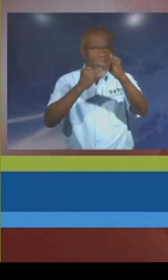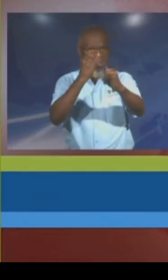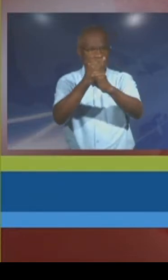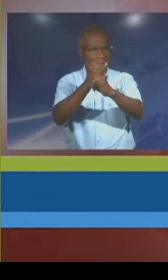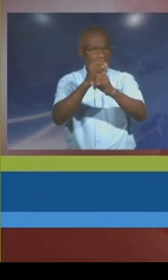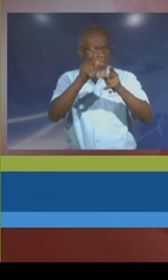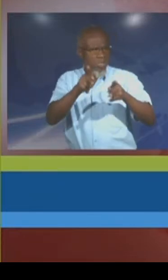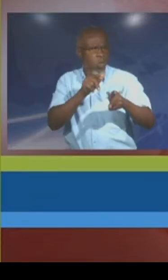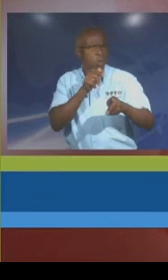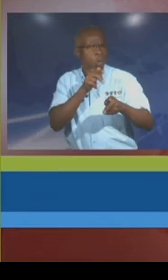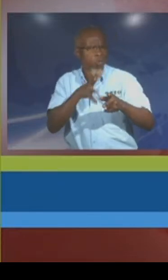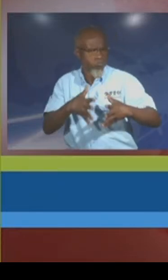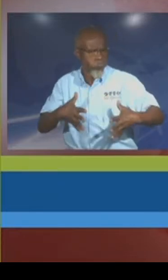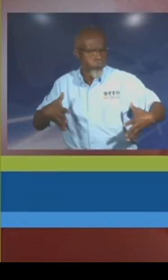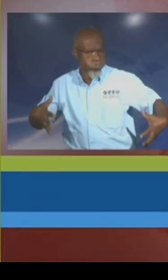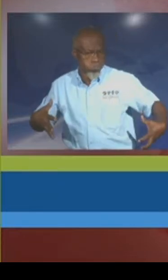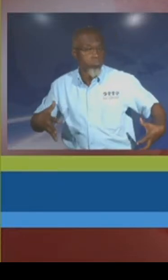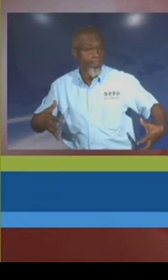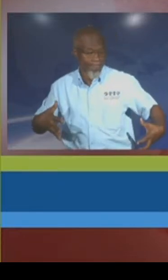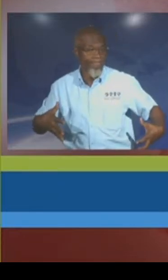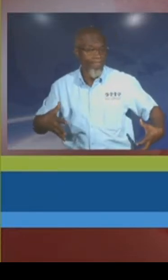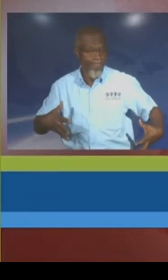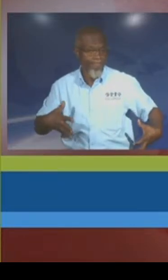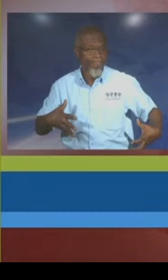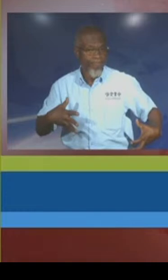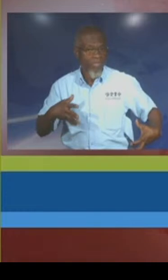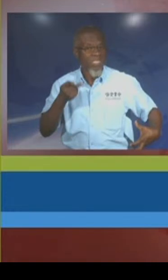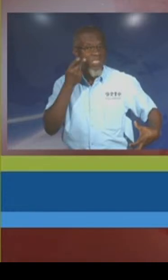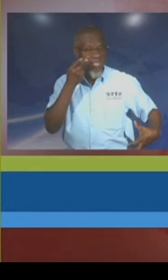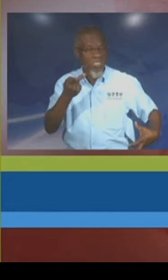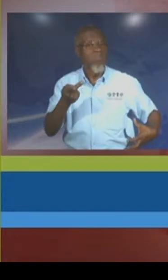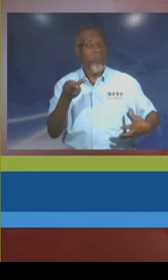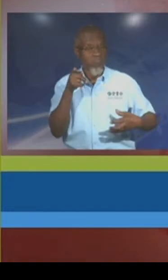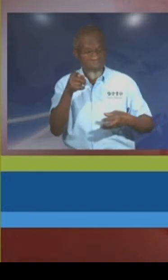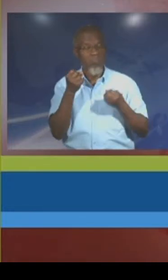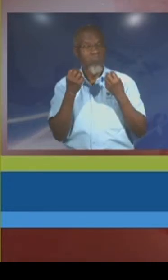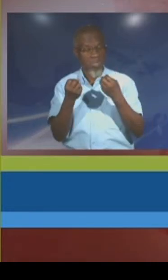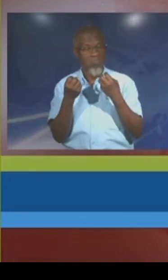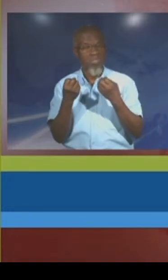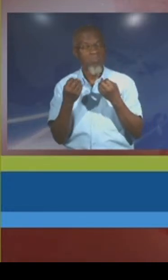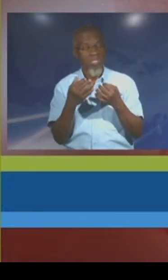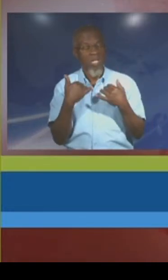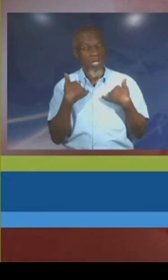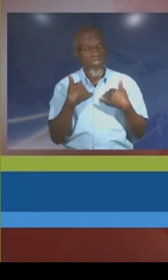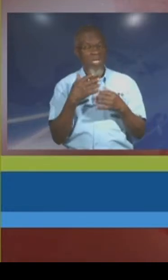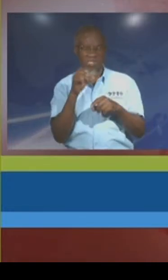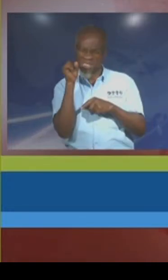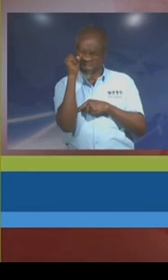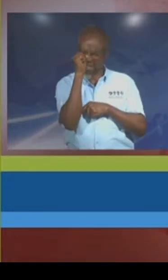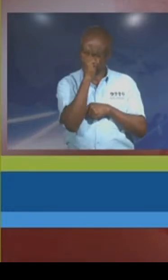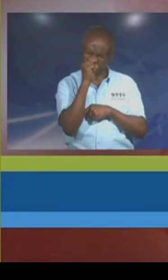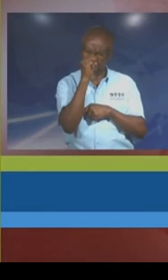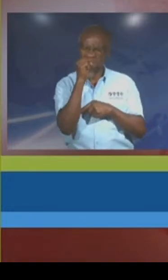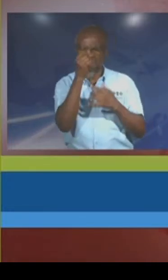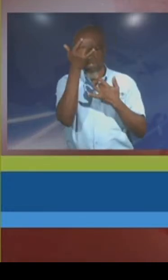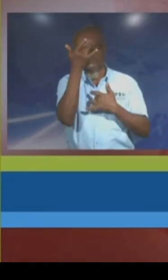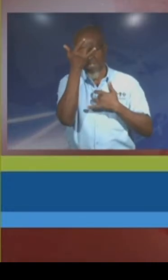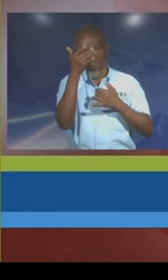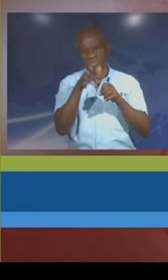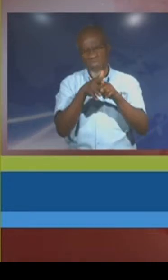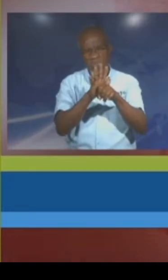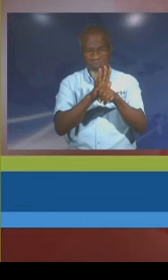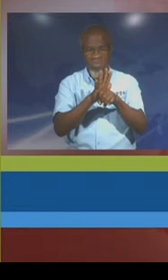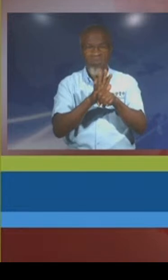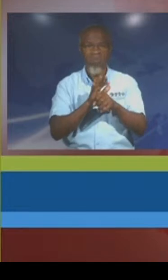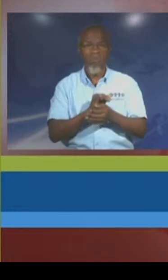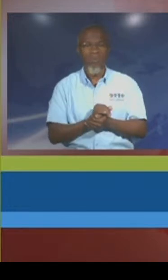even without comorbidities, have had sequelae that are severe in terms of COVID-19. So